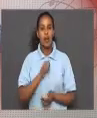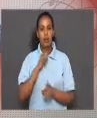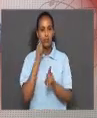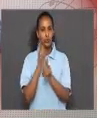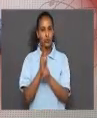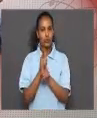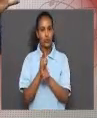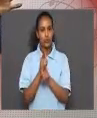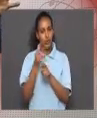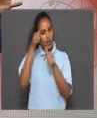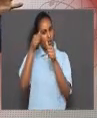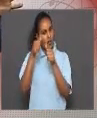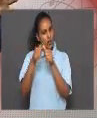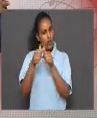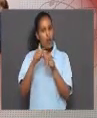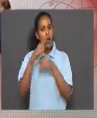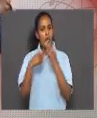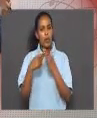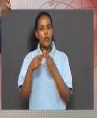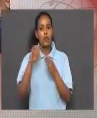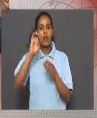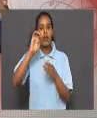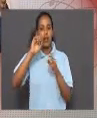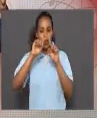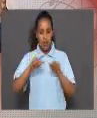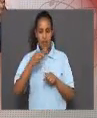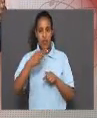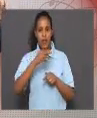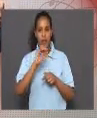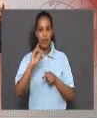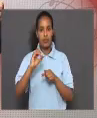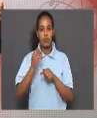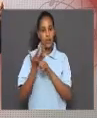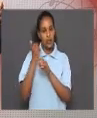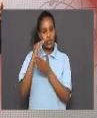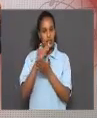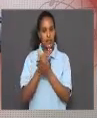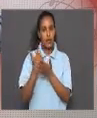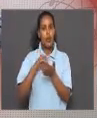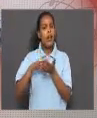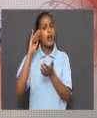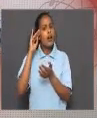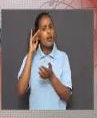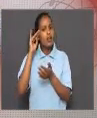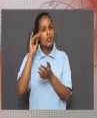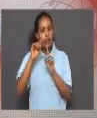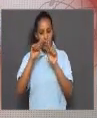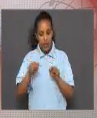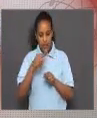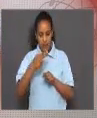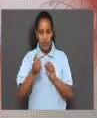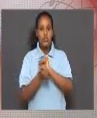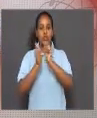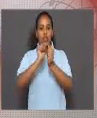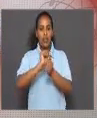I am sure that you recall learning about enthalpy in previous lessons. We learned that the